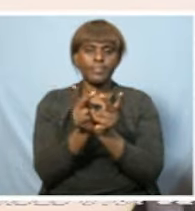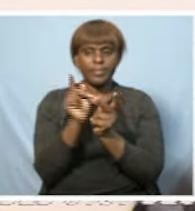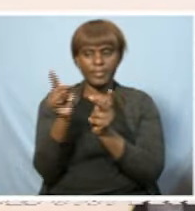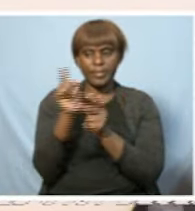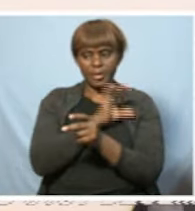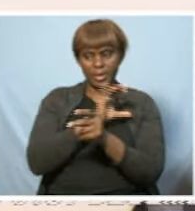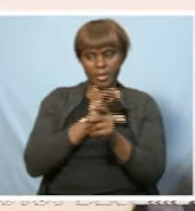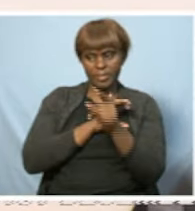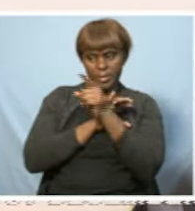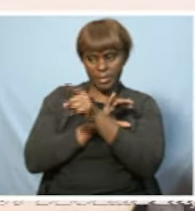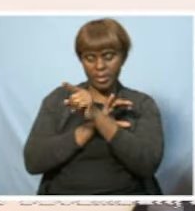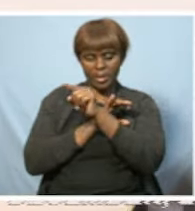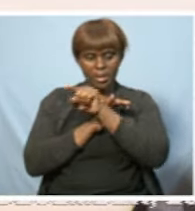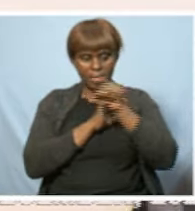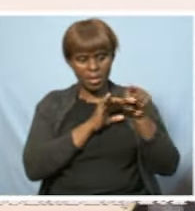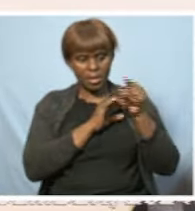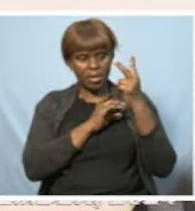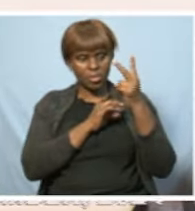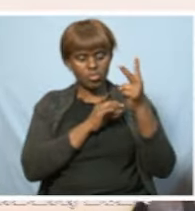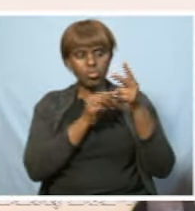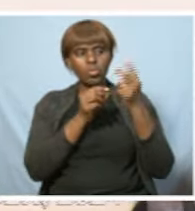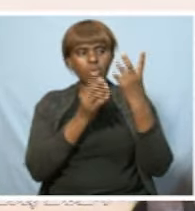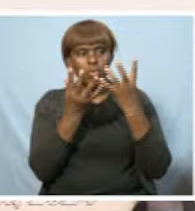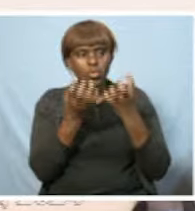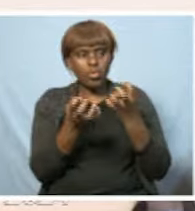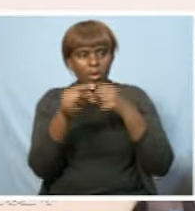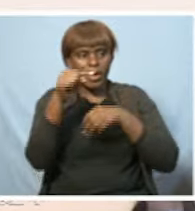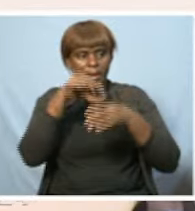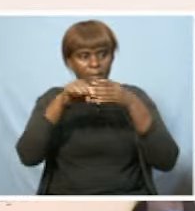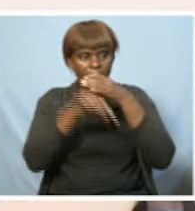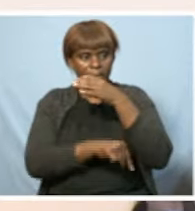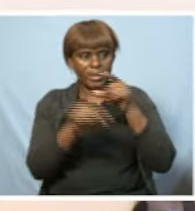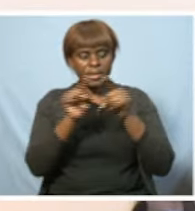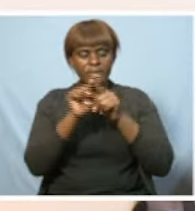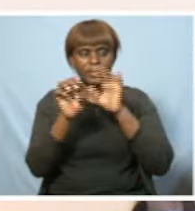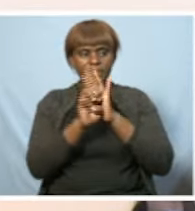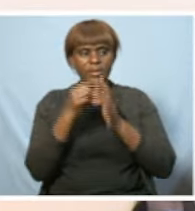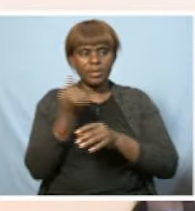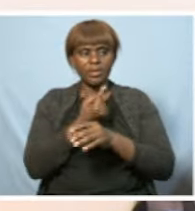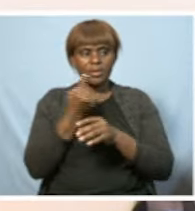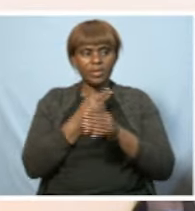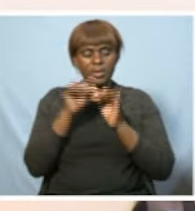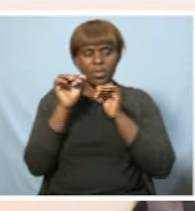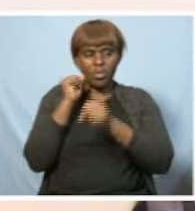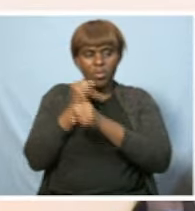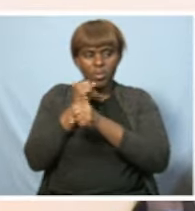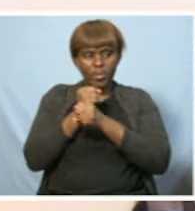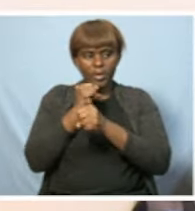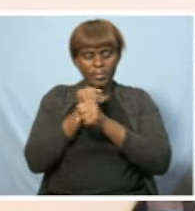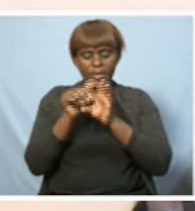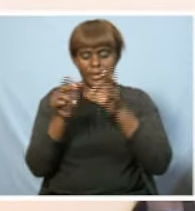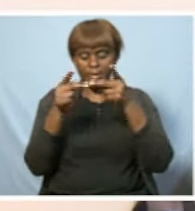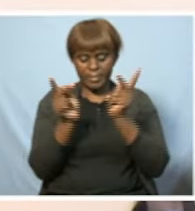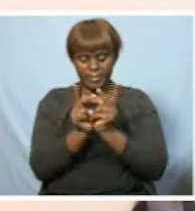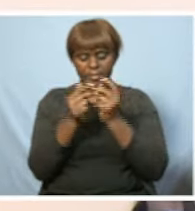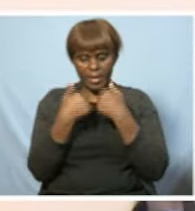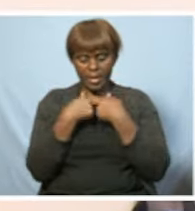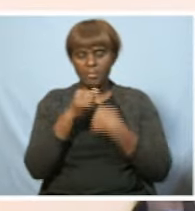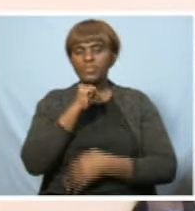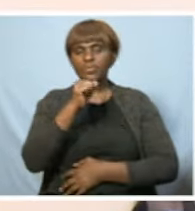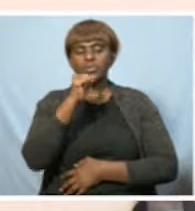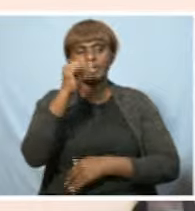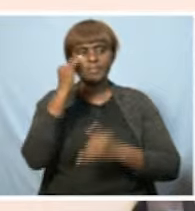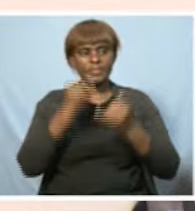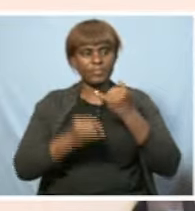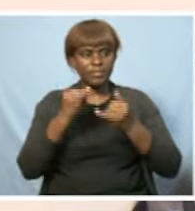contractor drilled 2 dry boreholes, and as such, this being the only remaining works at the site, had not been done at the